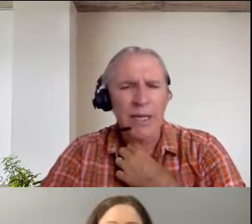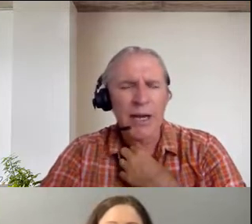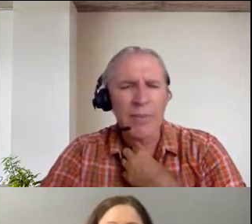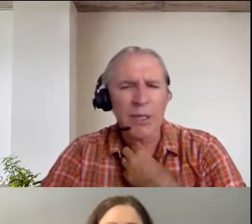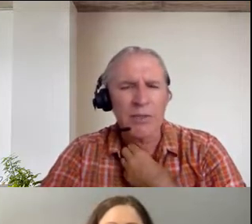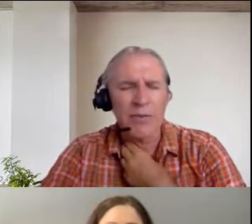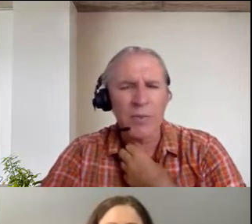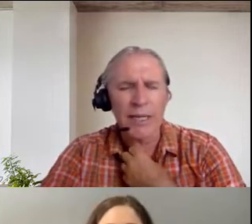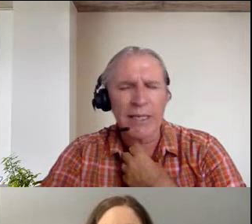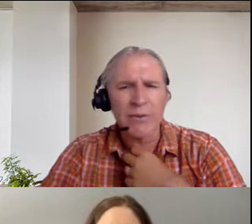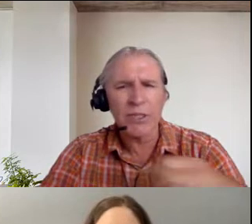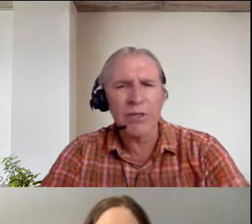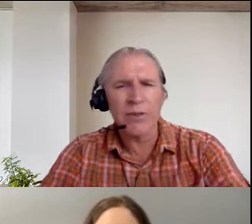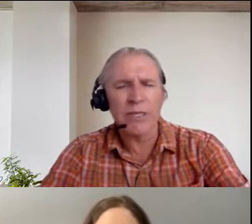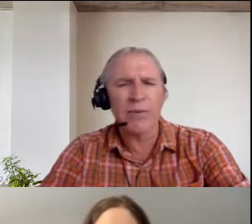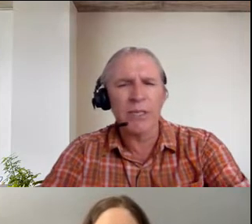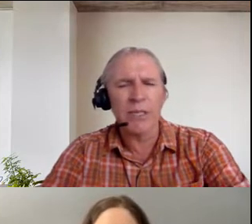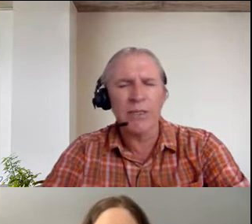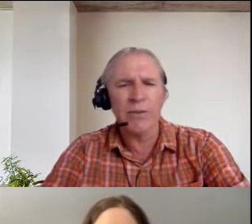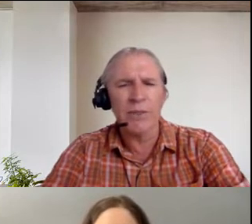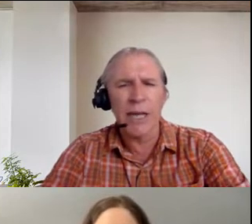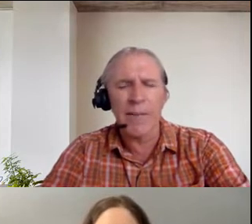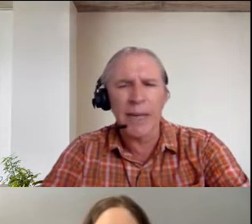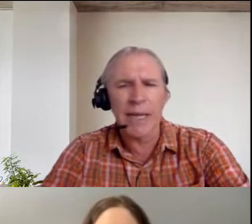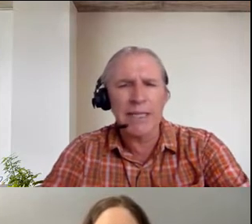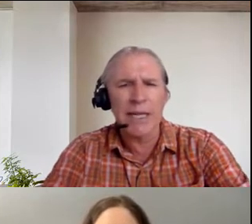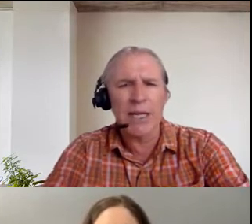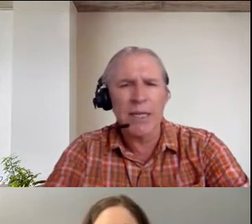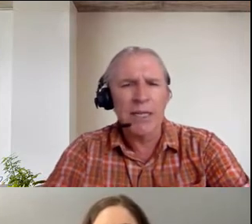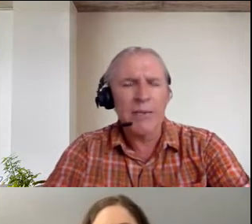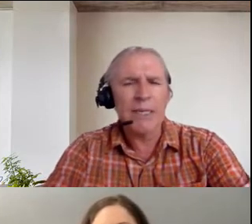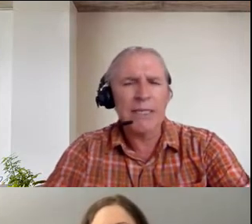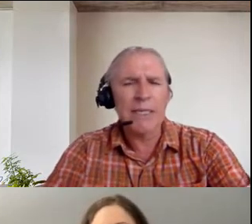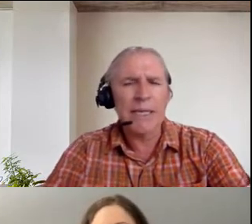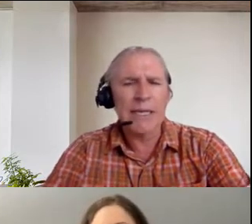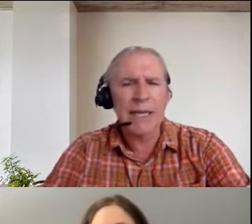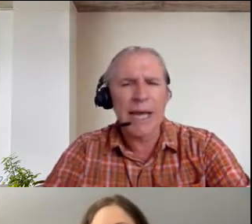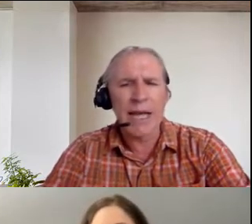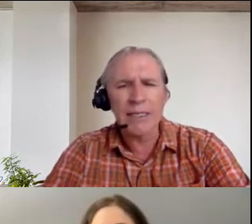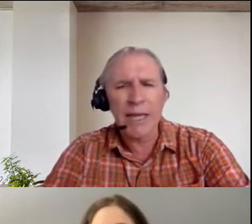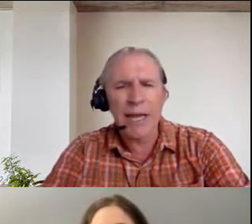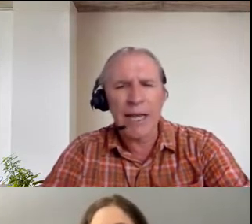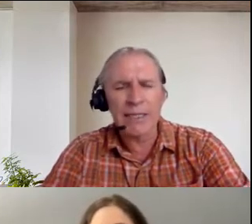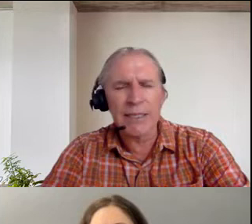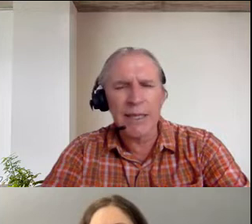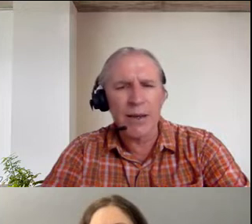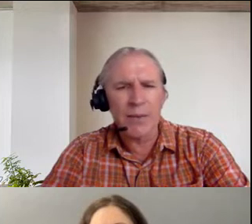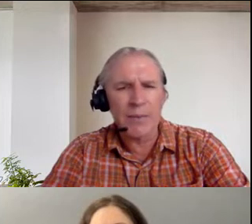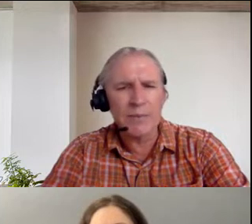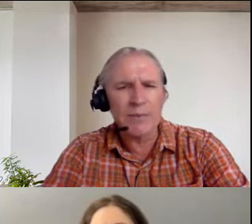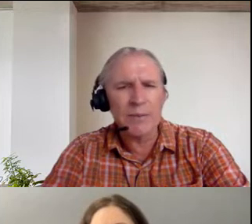employed because of your bilingual skills, and that would include ASL, be listing that